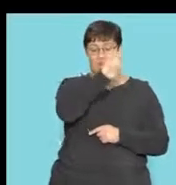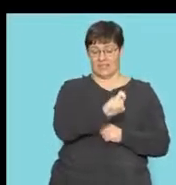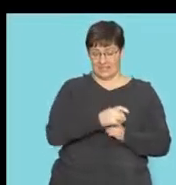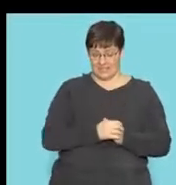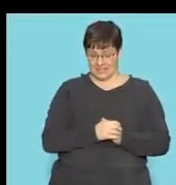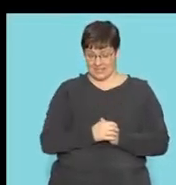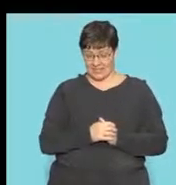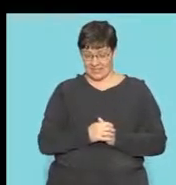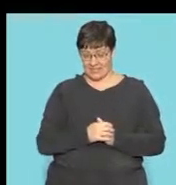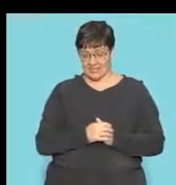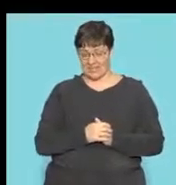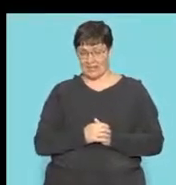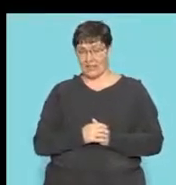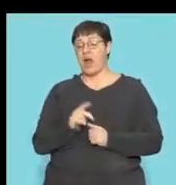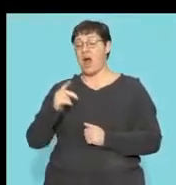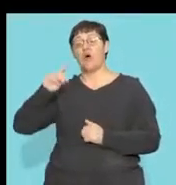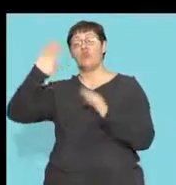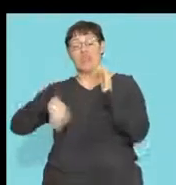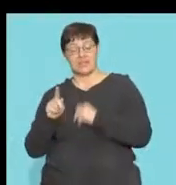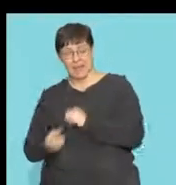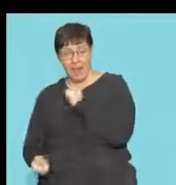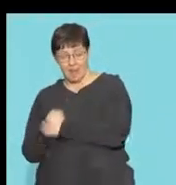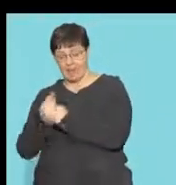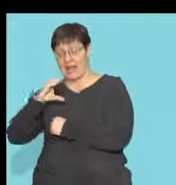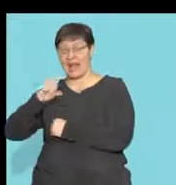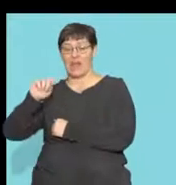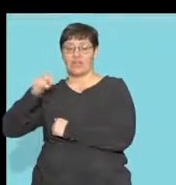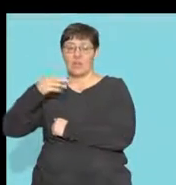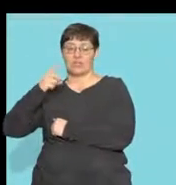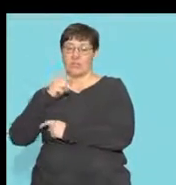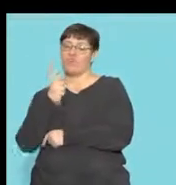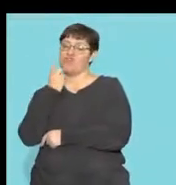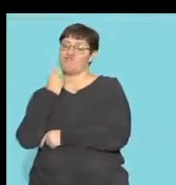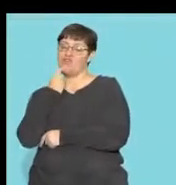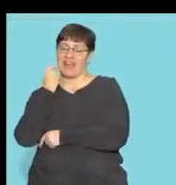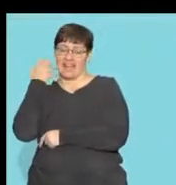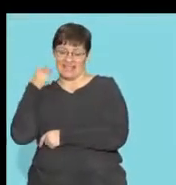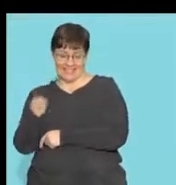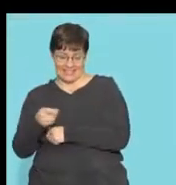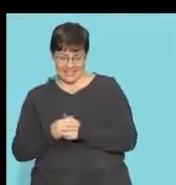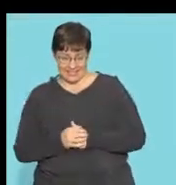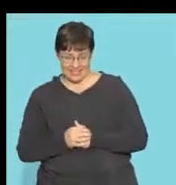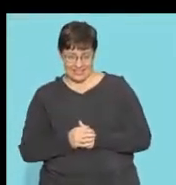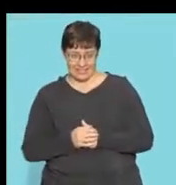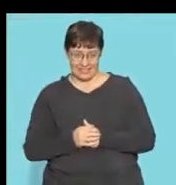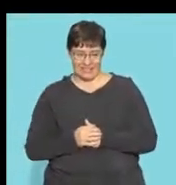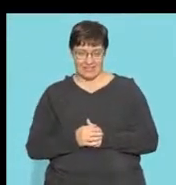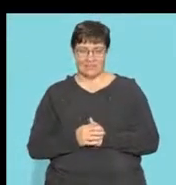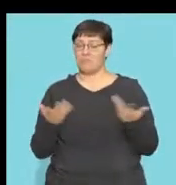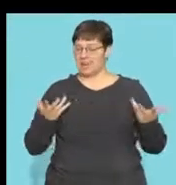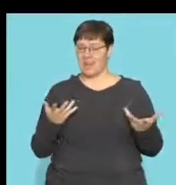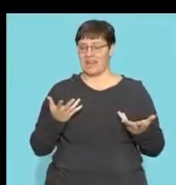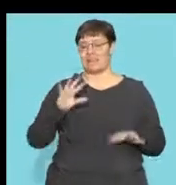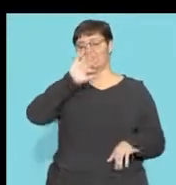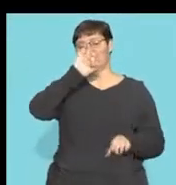ox. We recognize reduction is at the cathode. We're looking for the red cat. Guys,